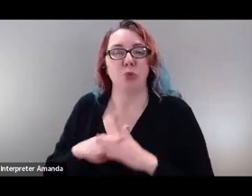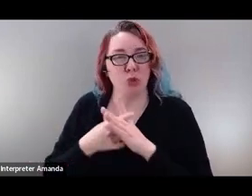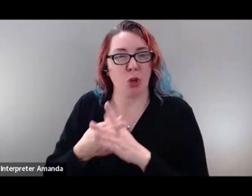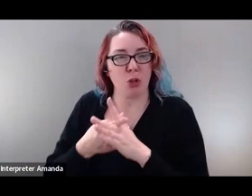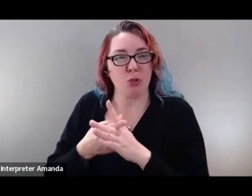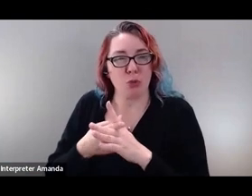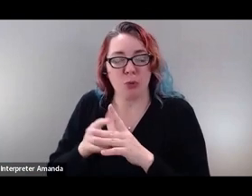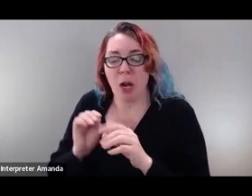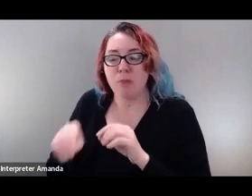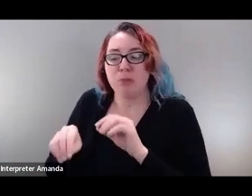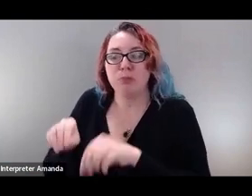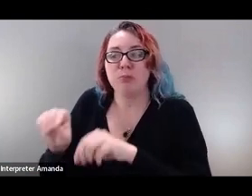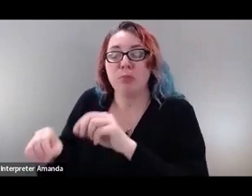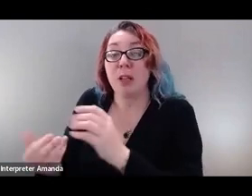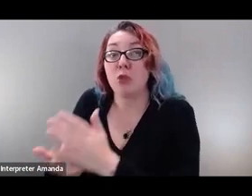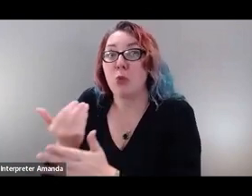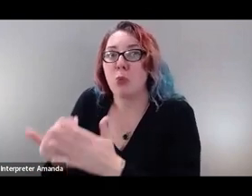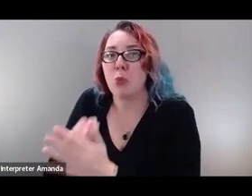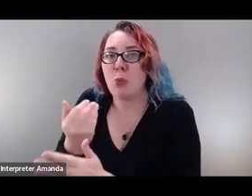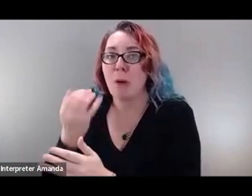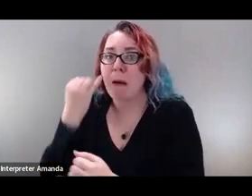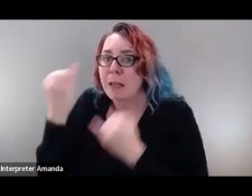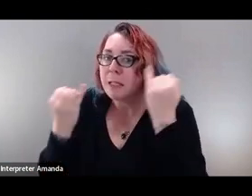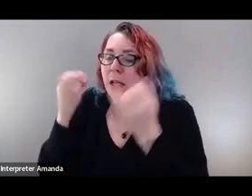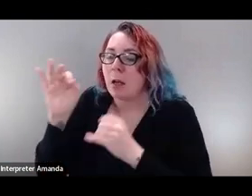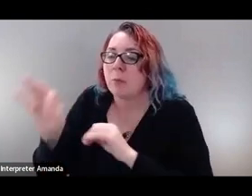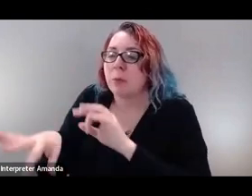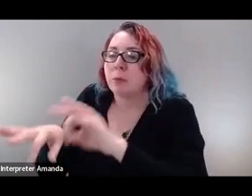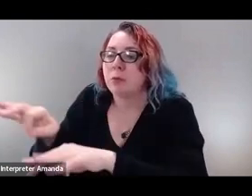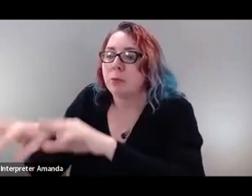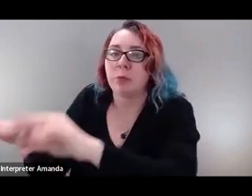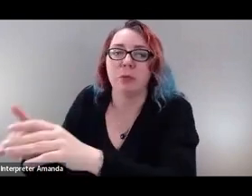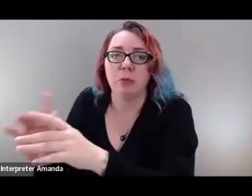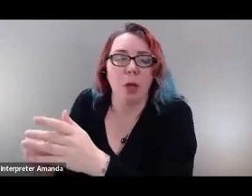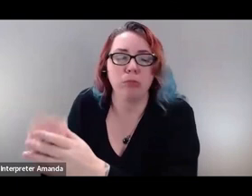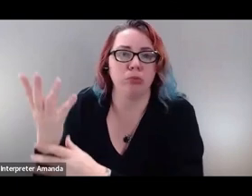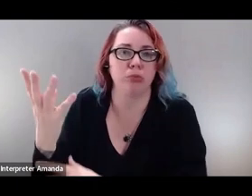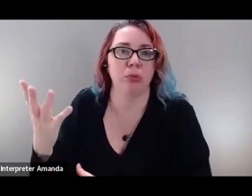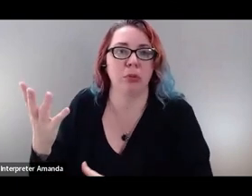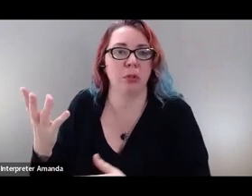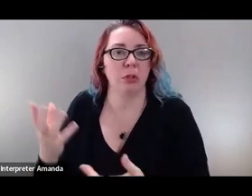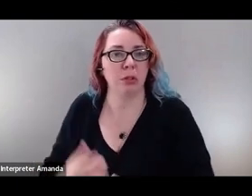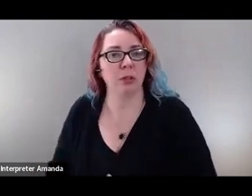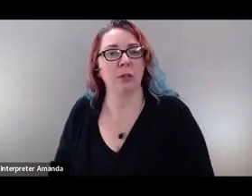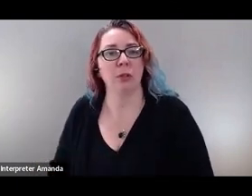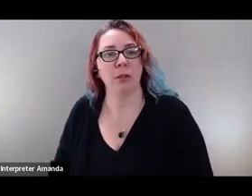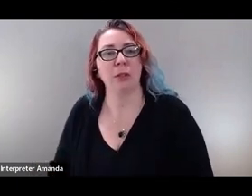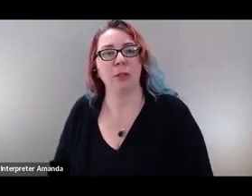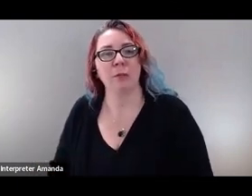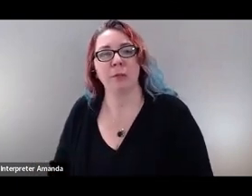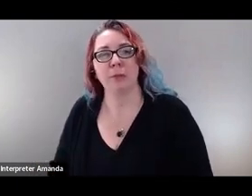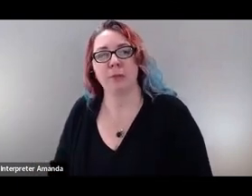shifting, you know, that the ways that care can really facilitate the convening, the cultivating,